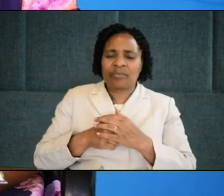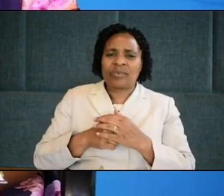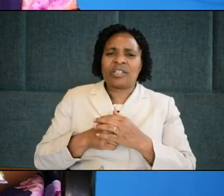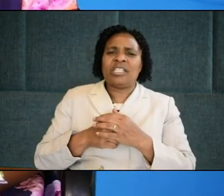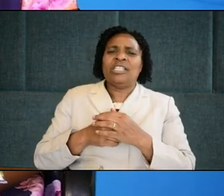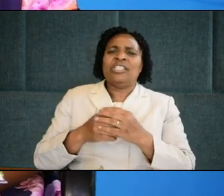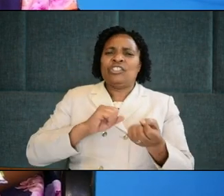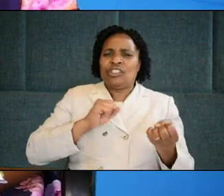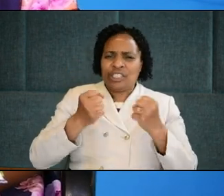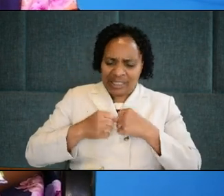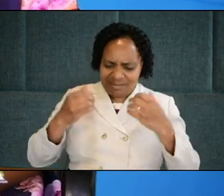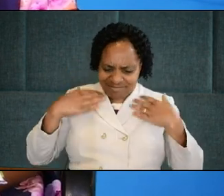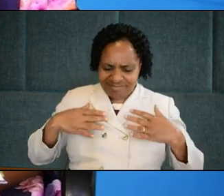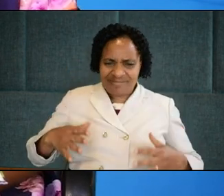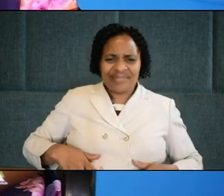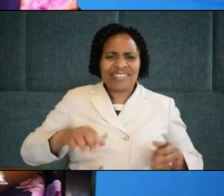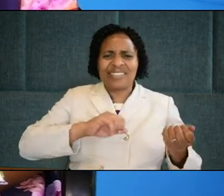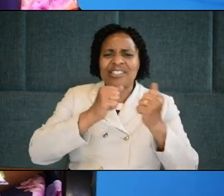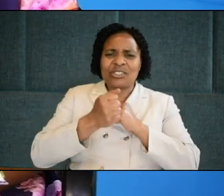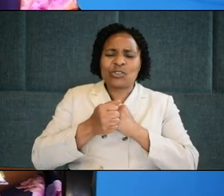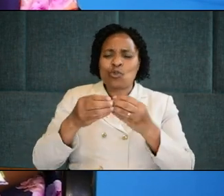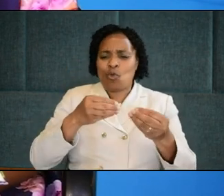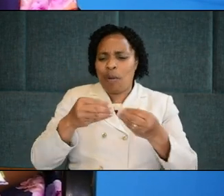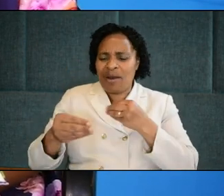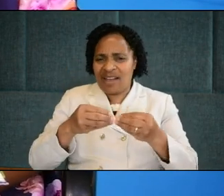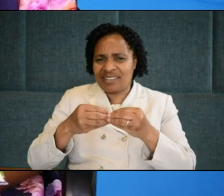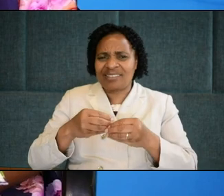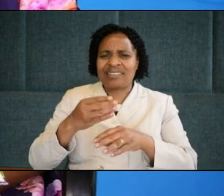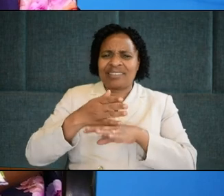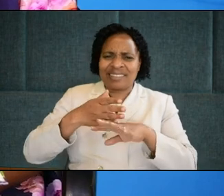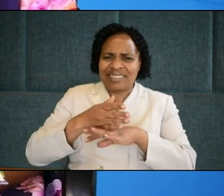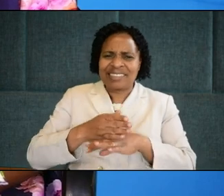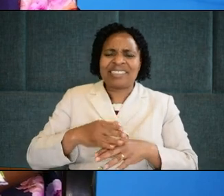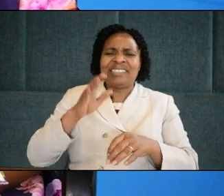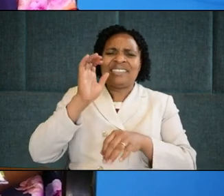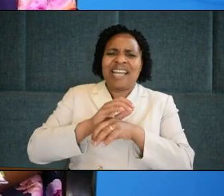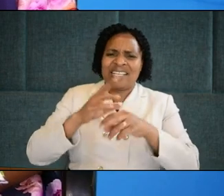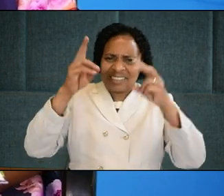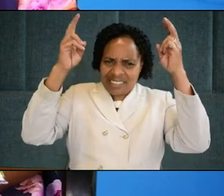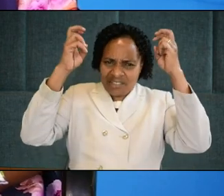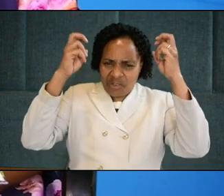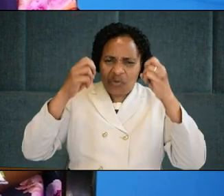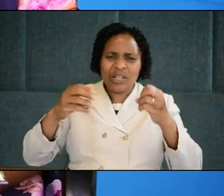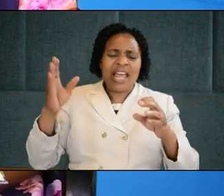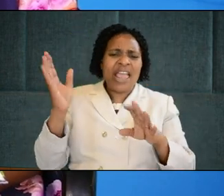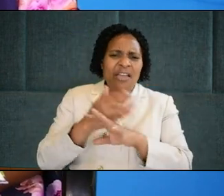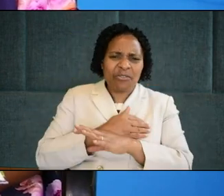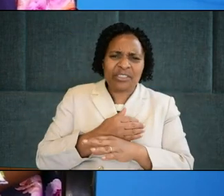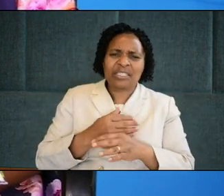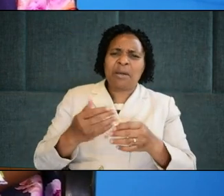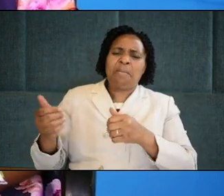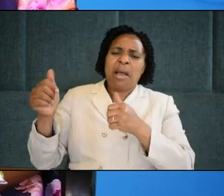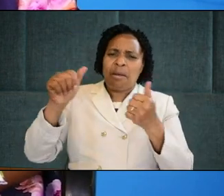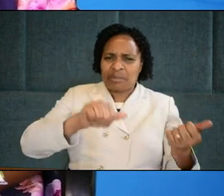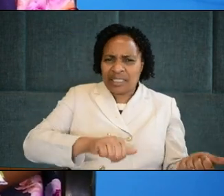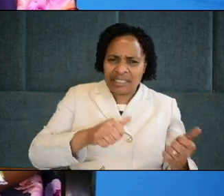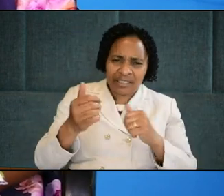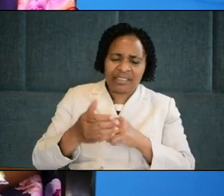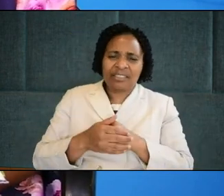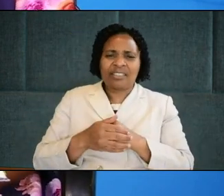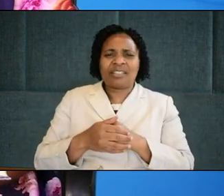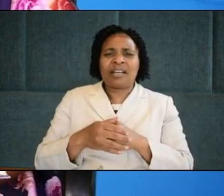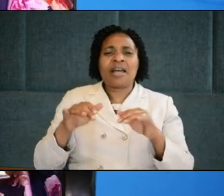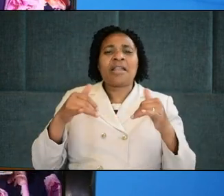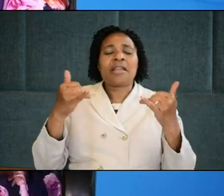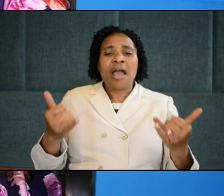through plastic surgery. She got all that reversed. She had, like, a satanic tattoo on her. She got that removed. Wow. She got baptized.